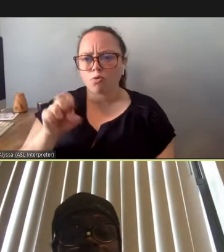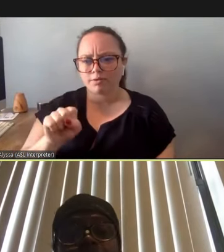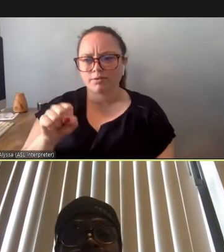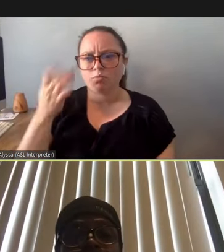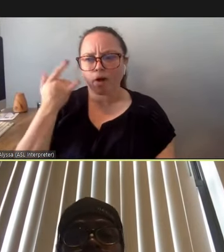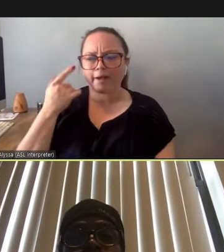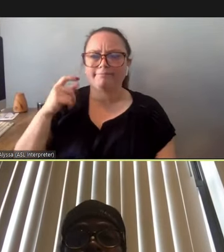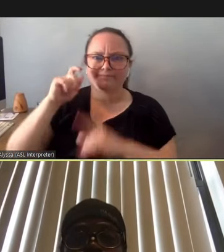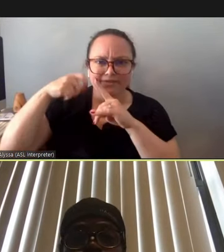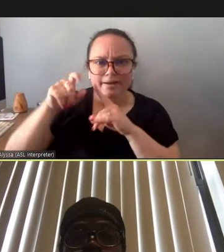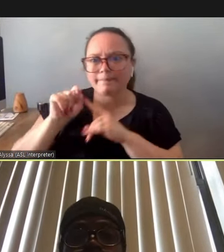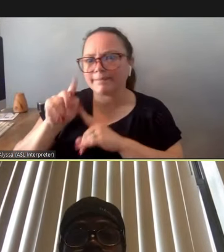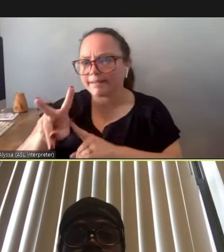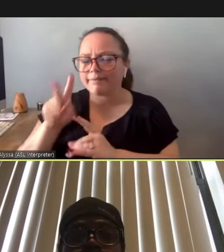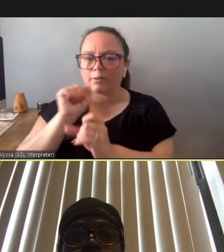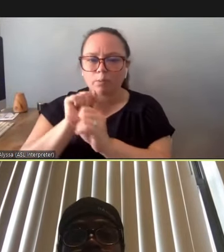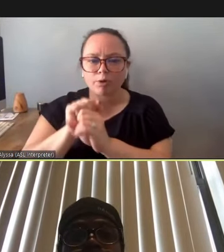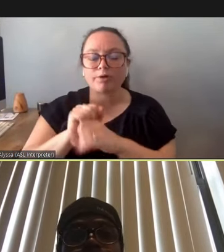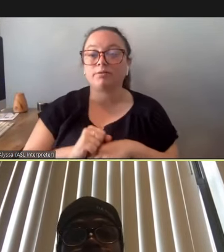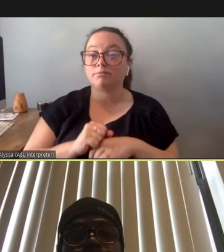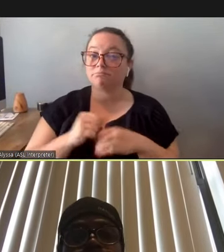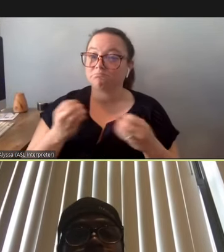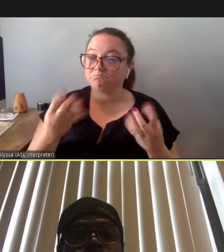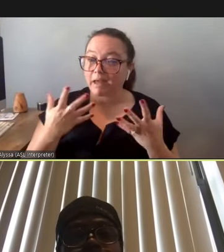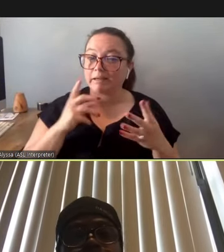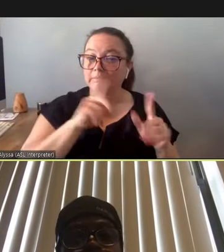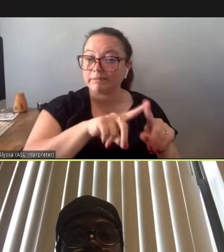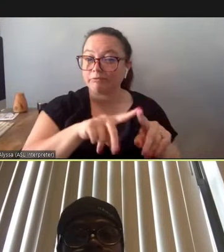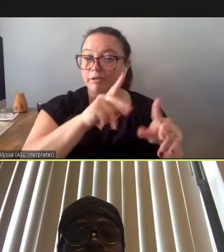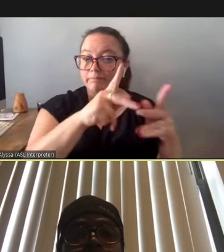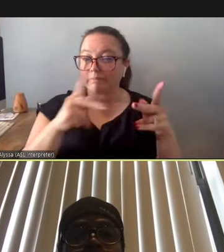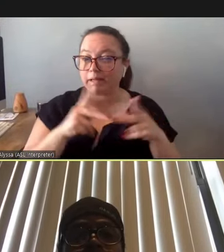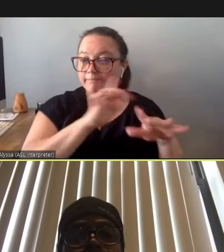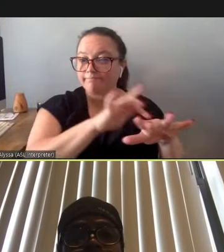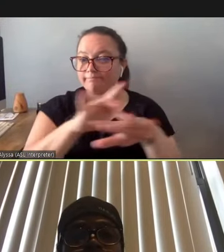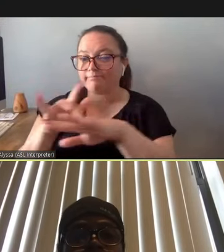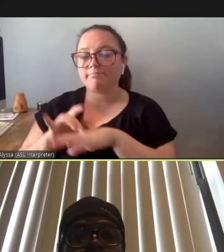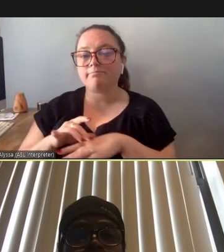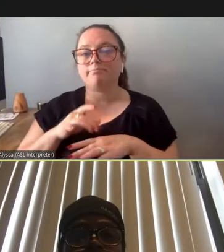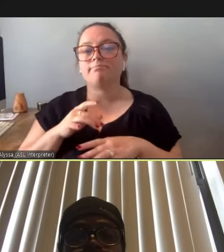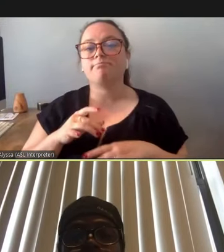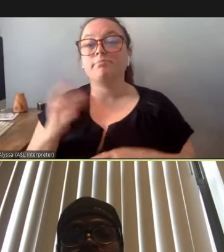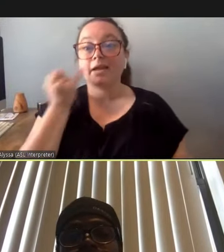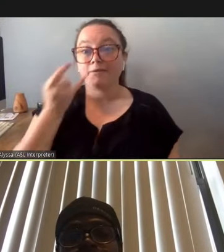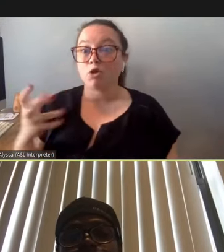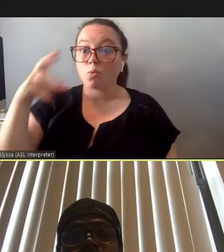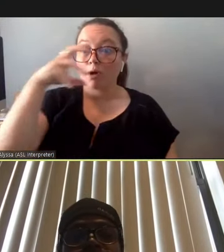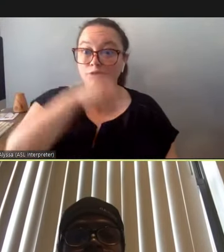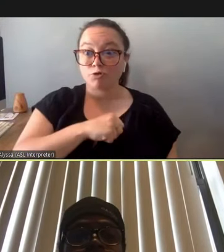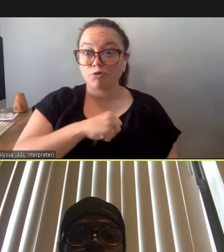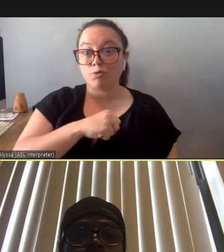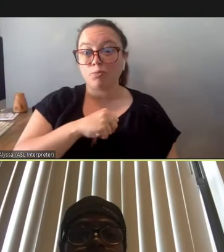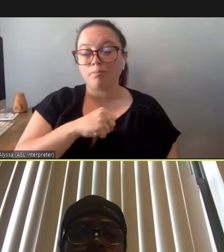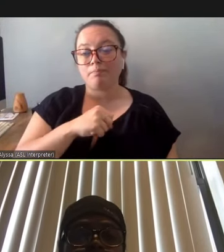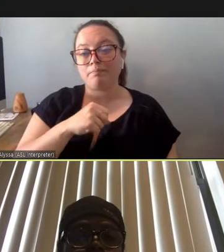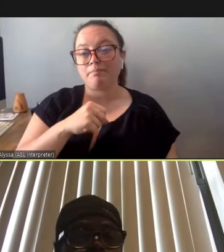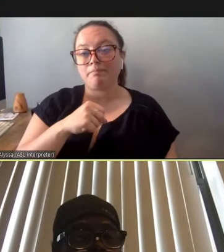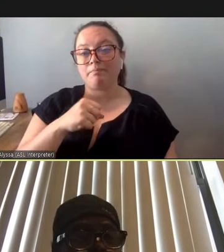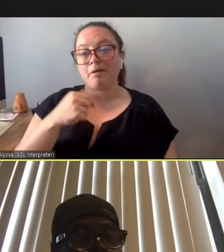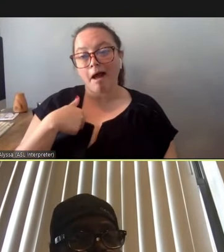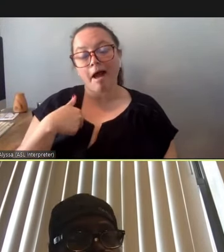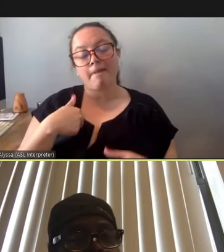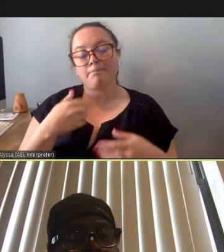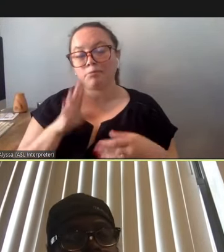we do many locations. You'd be correct if you assumed right now by my opener that I'm speaking today on behalf of